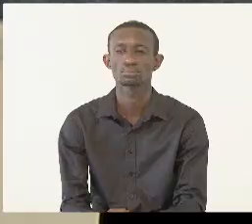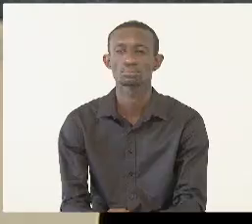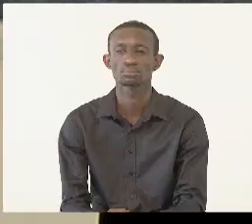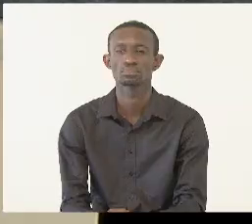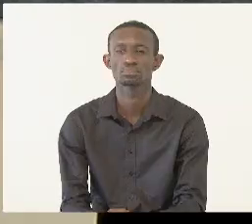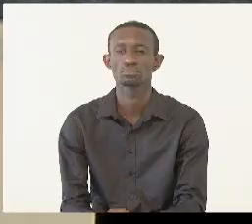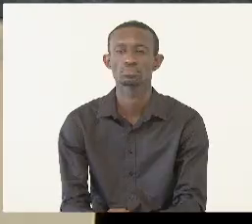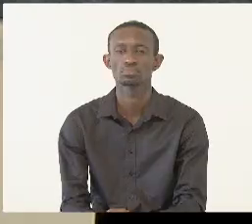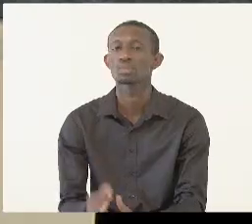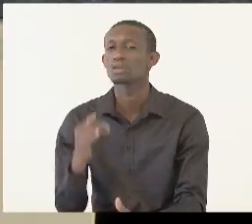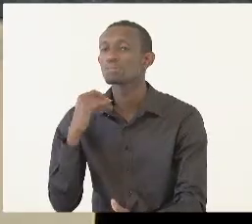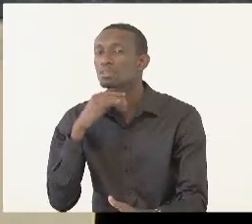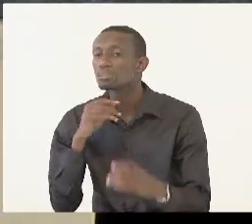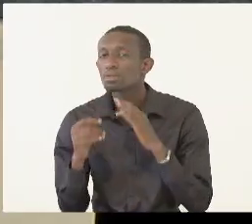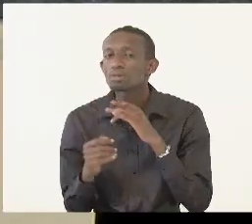metabolism